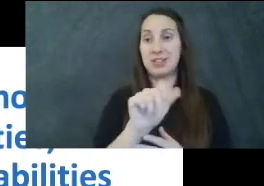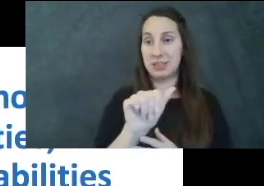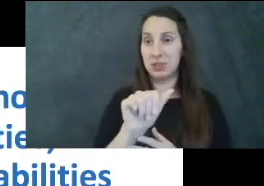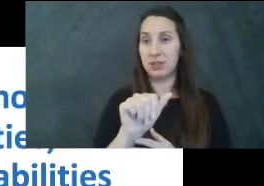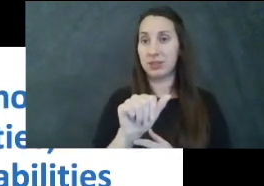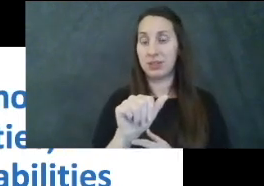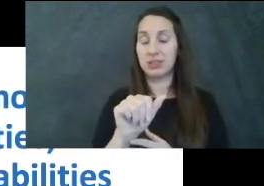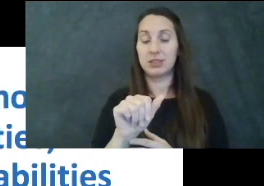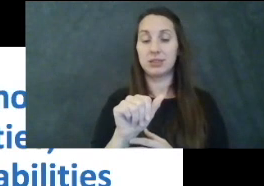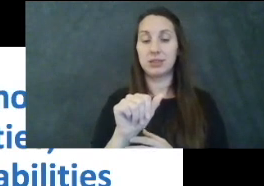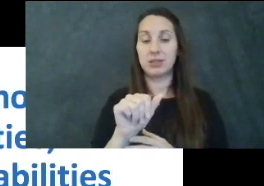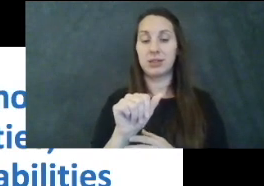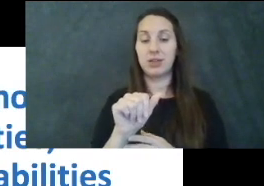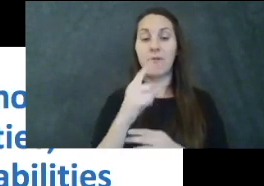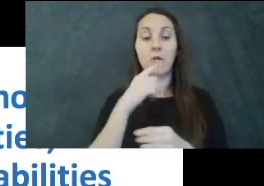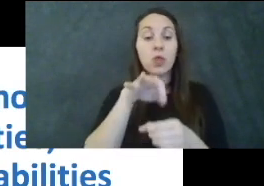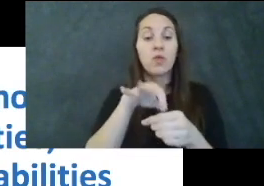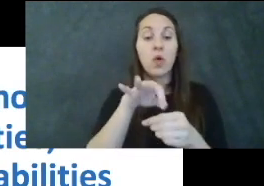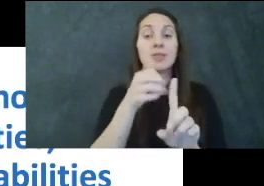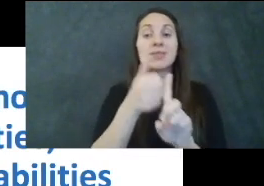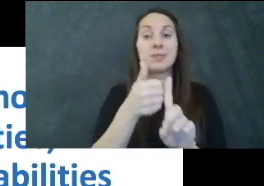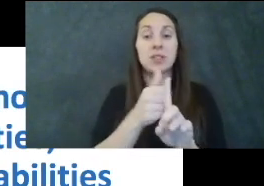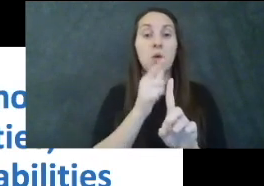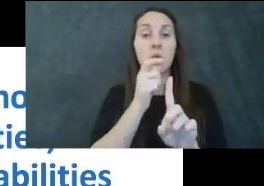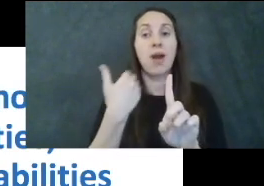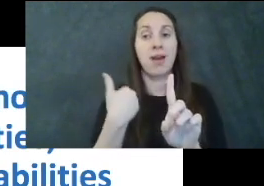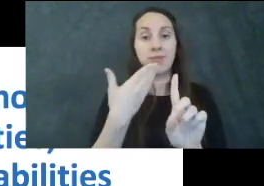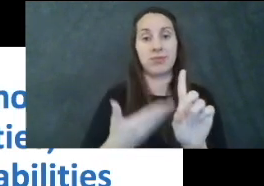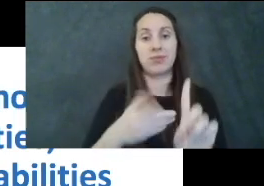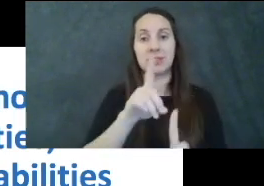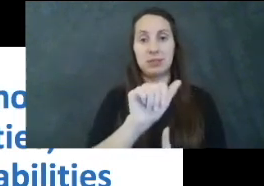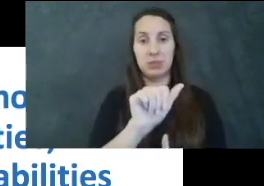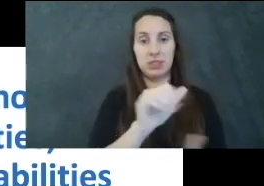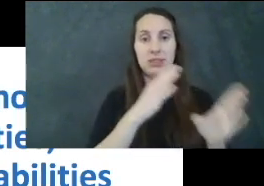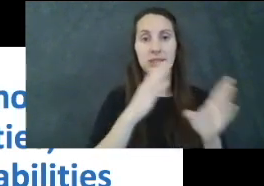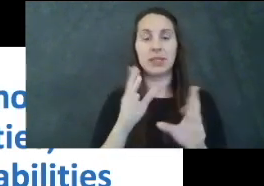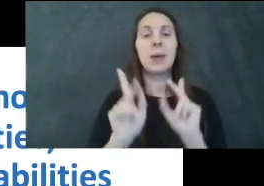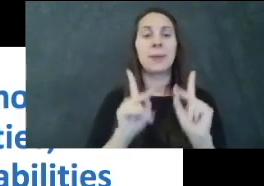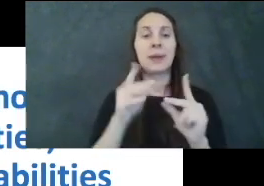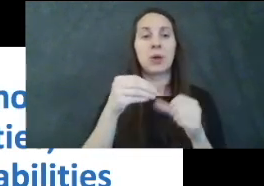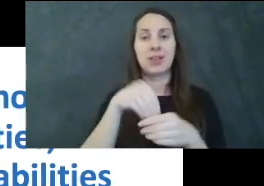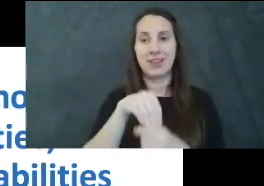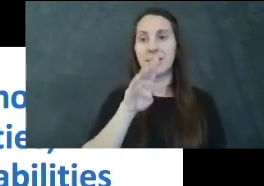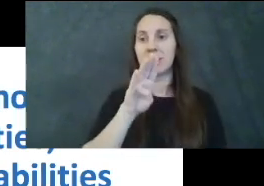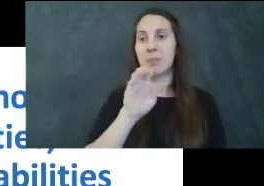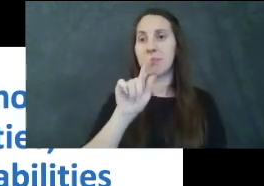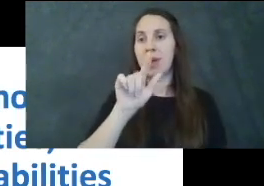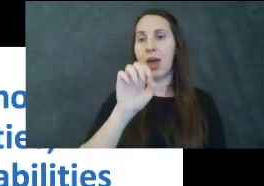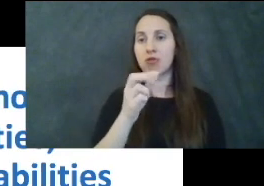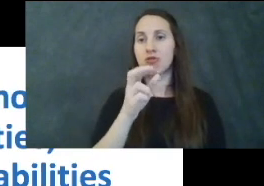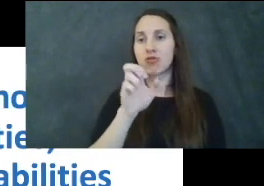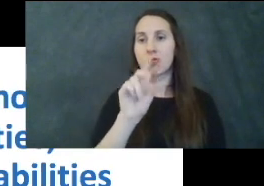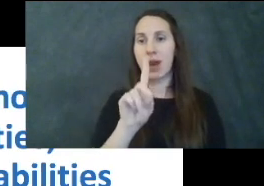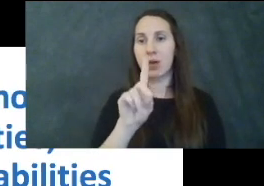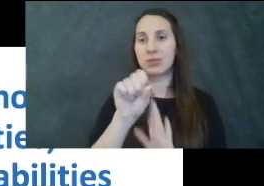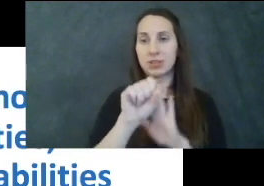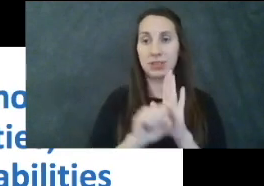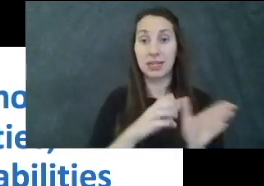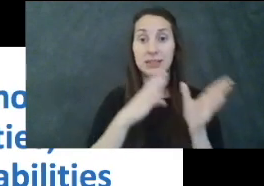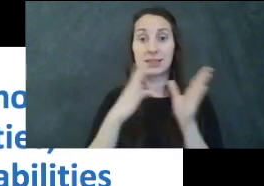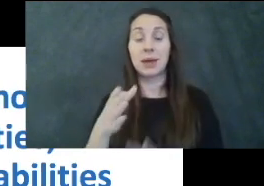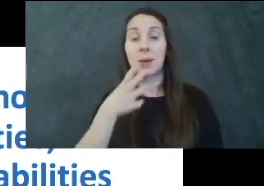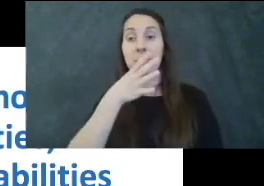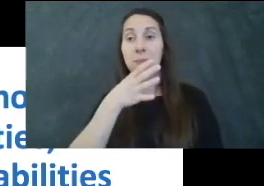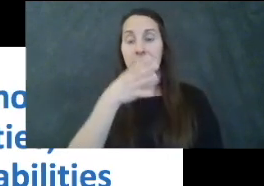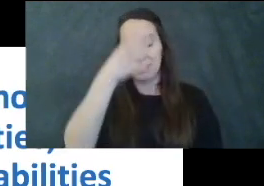with disabilities, people in battleground states, men with disabilities, older people with disabilities, and Biden voters